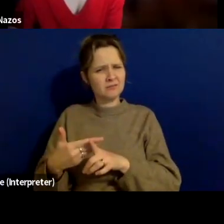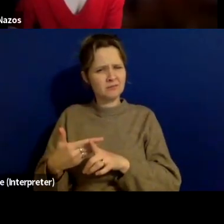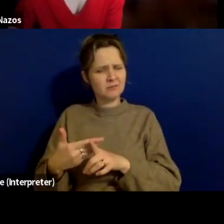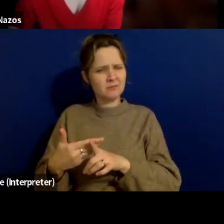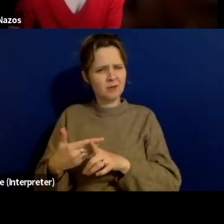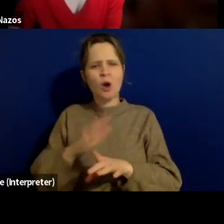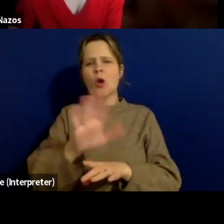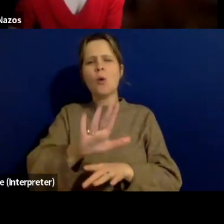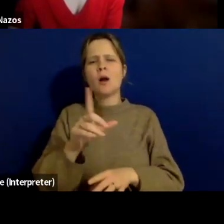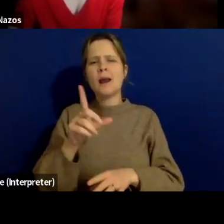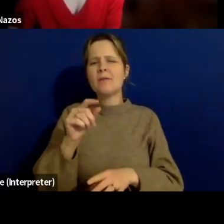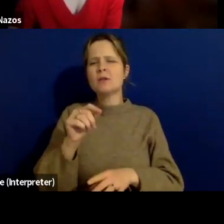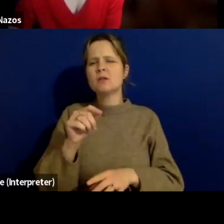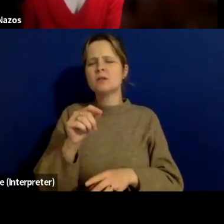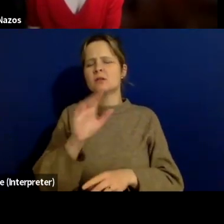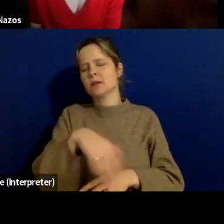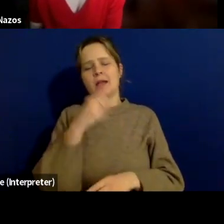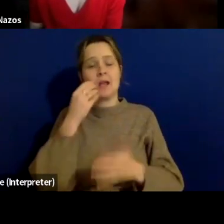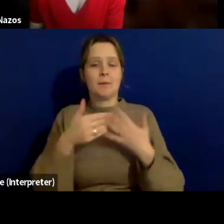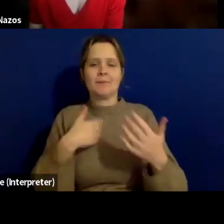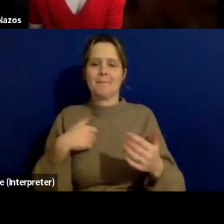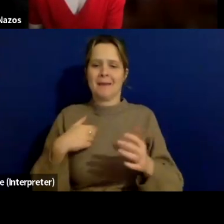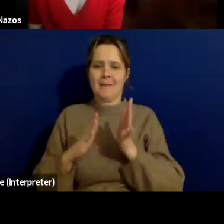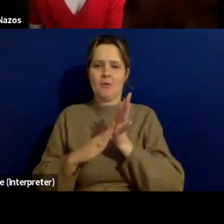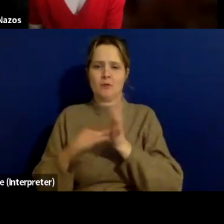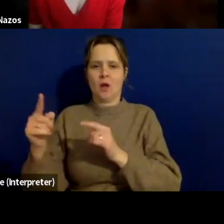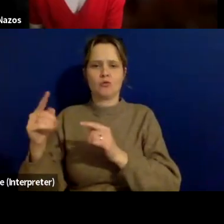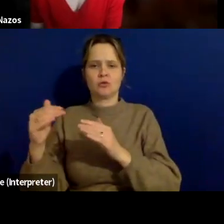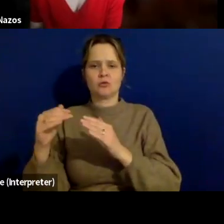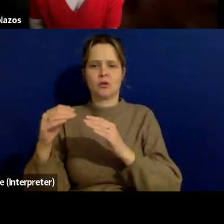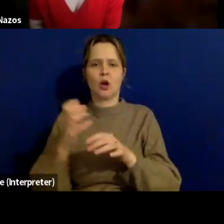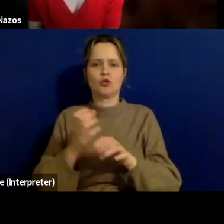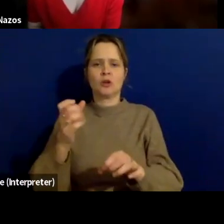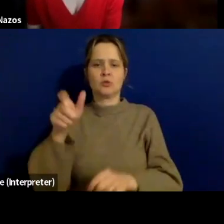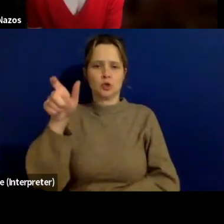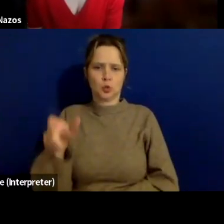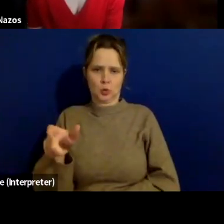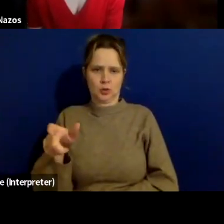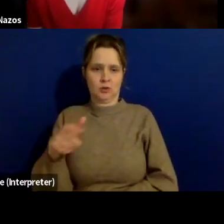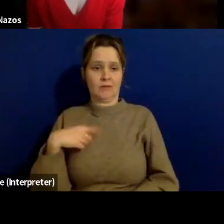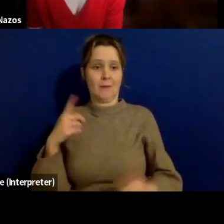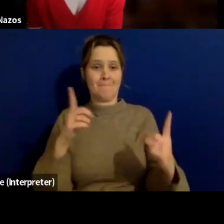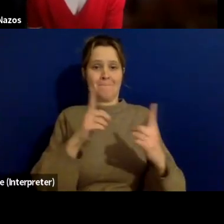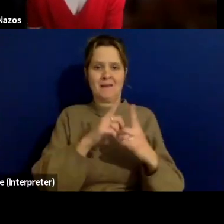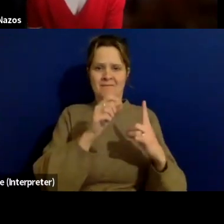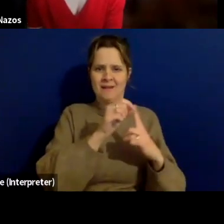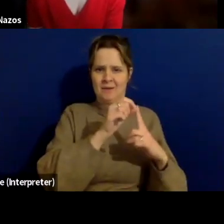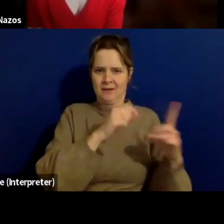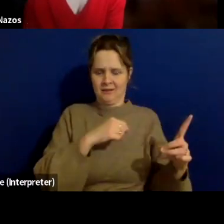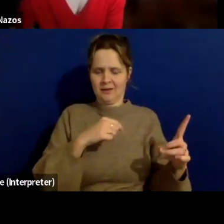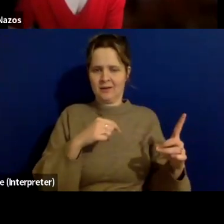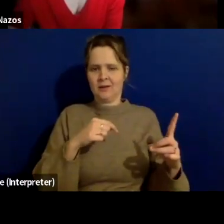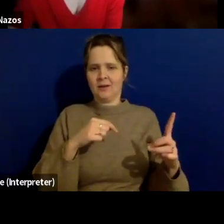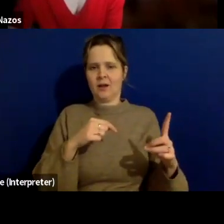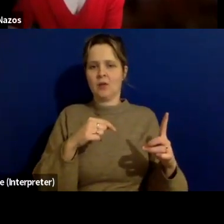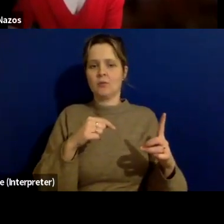for us now. But I was similarly to Maria. I was a lowly graduate student when we met, and translated our